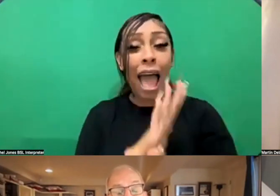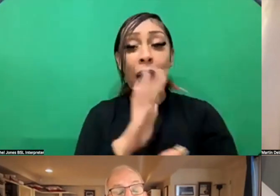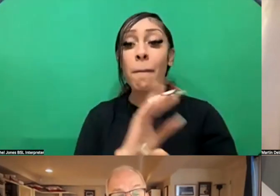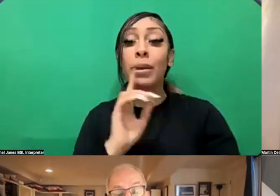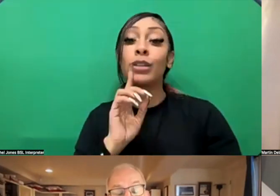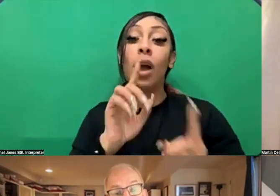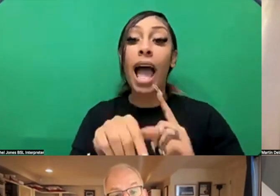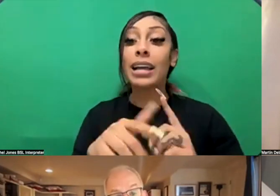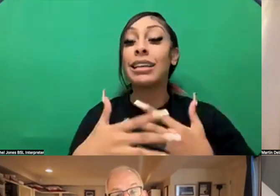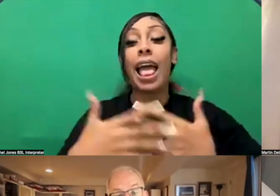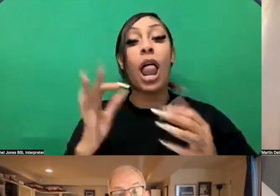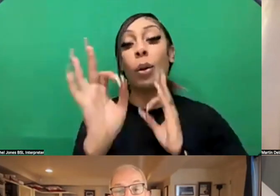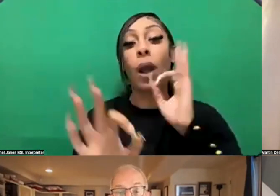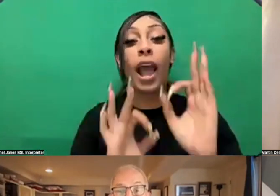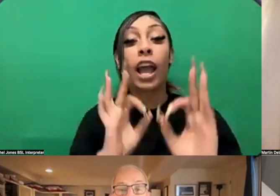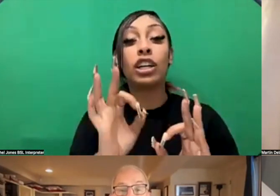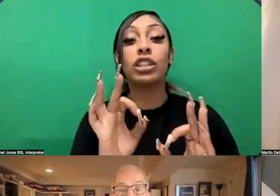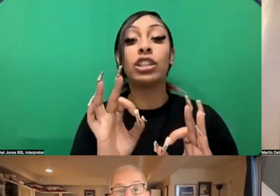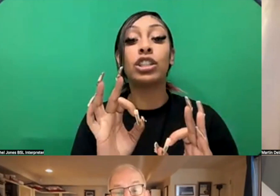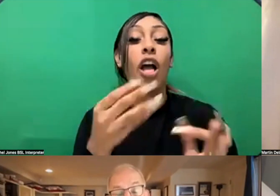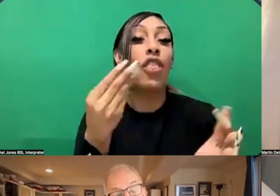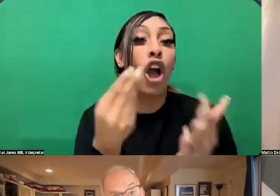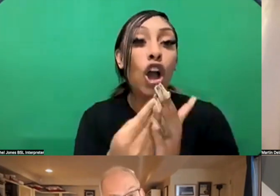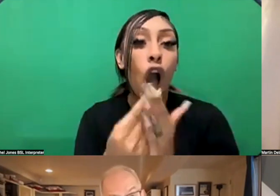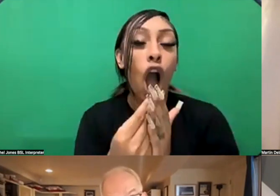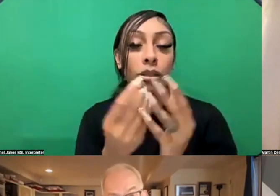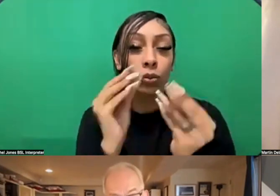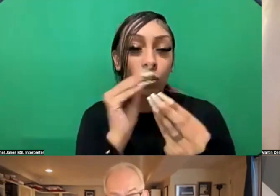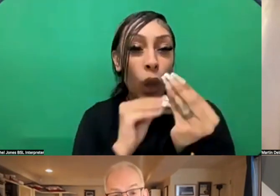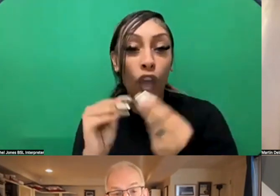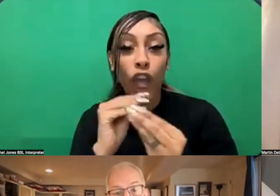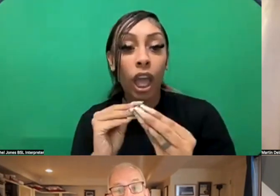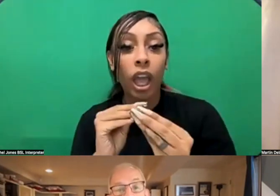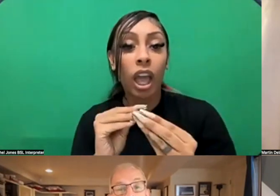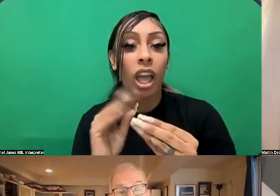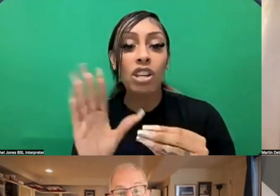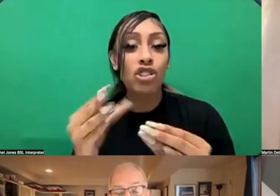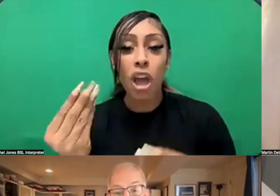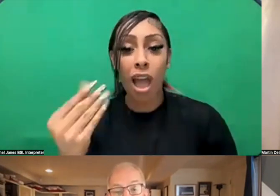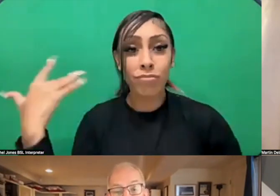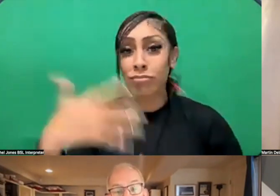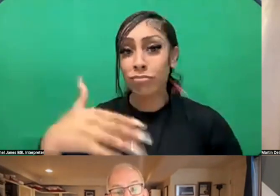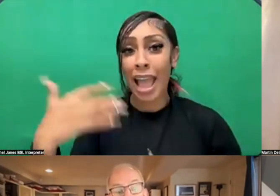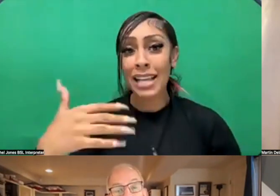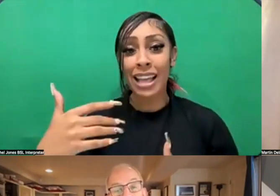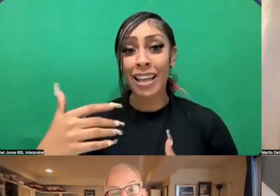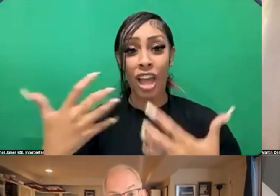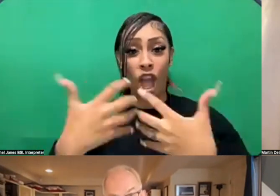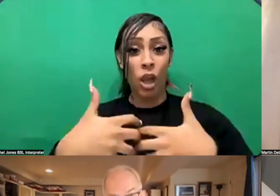that and tell them what their total landed cost would be. And this is not an inexpensive instrument. The large instrument is